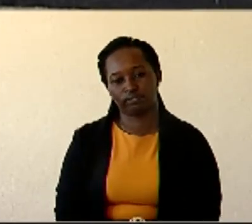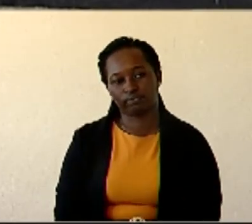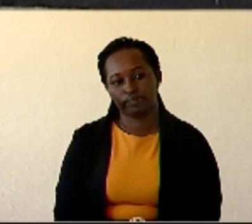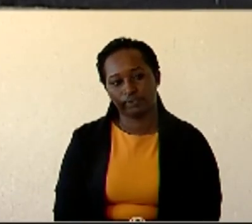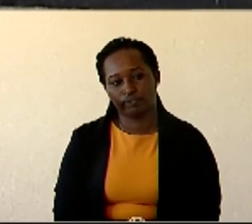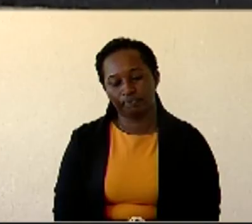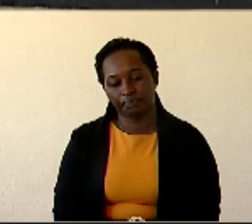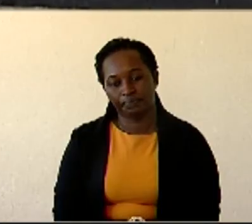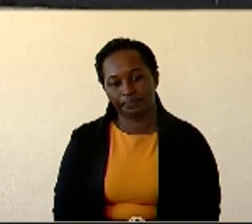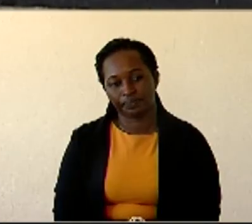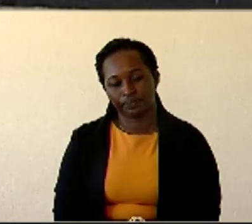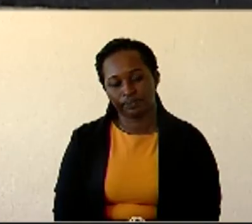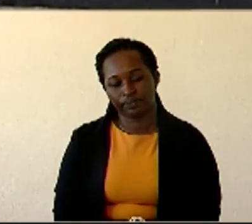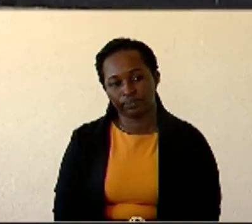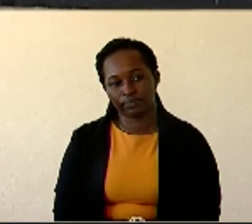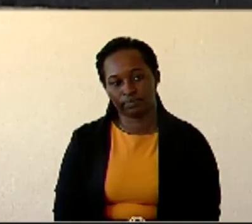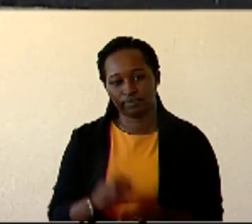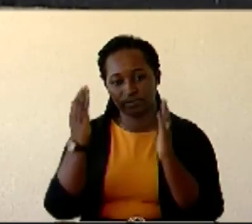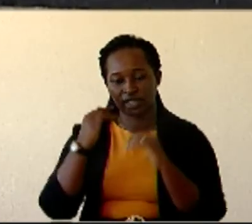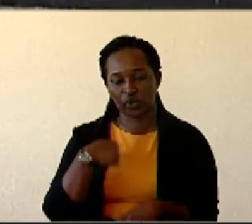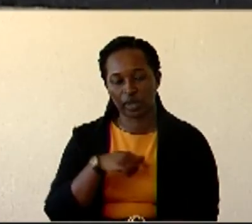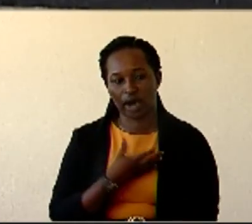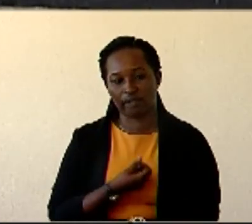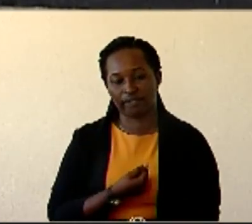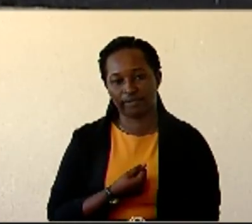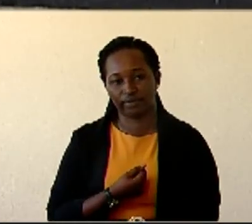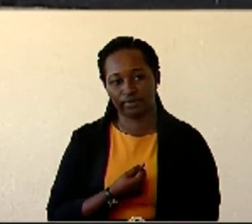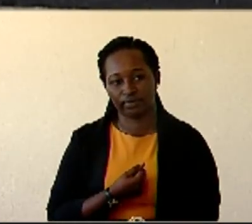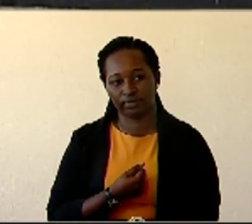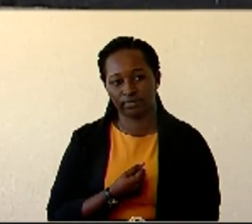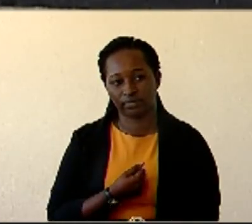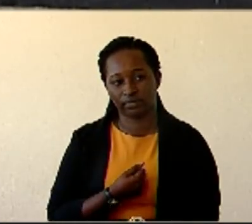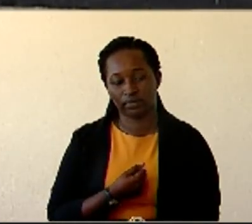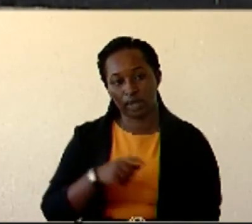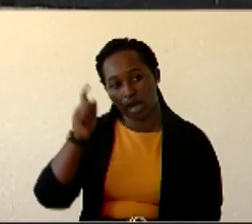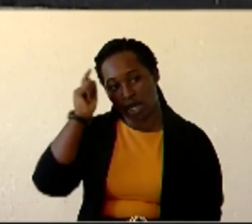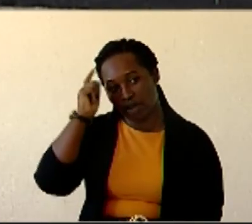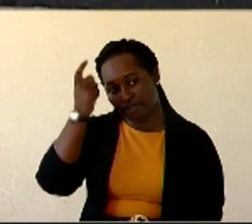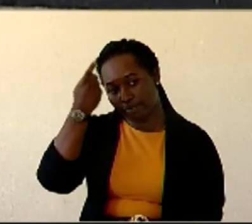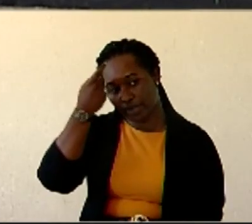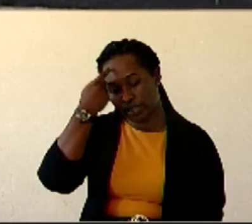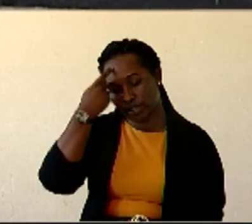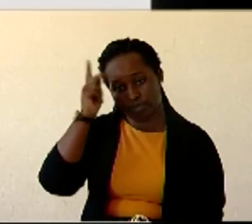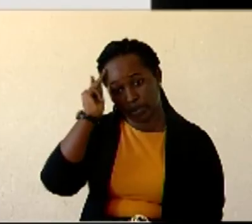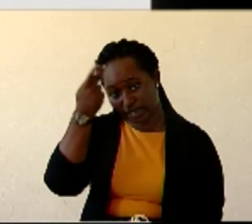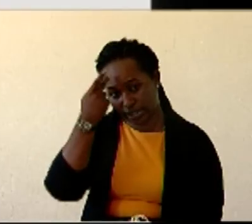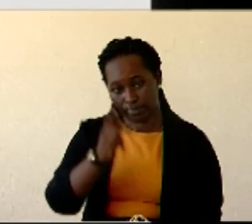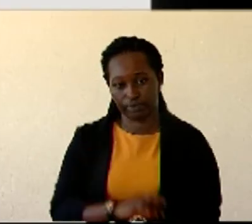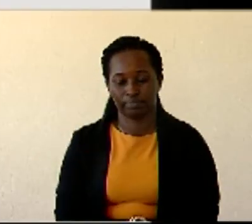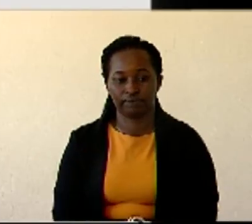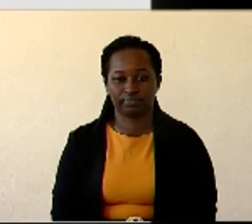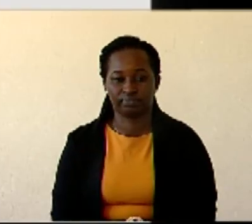goods and services. Then we have, you can talk about, we have many factors like government policy.